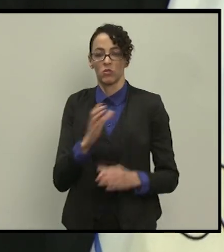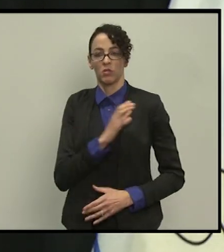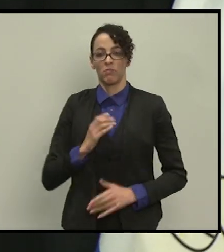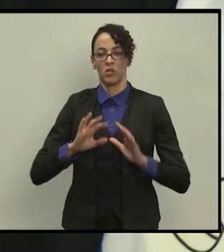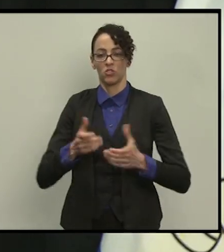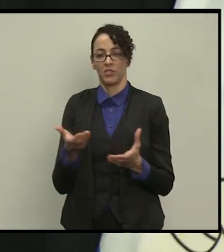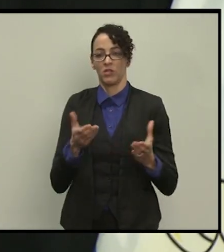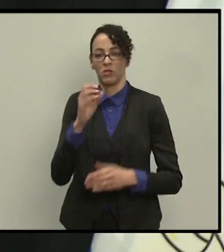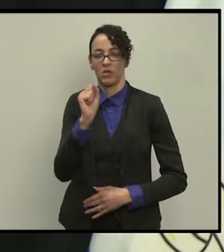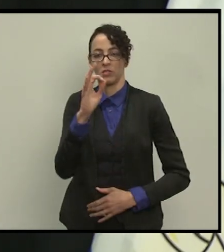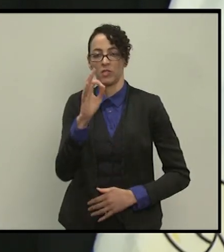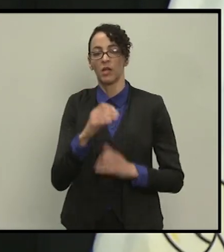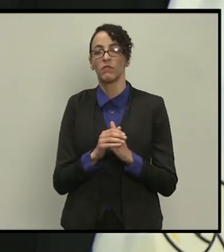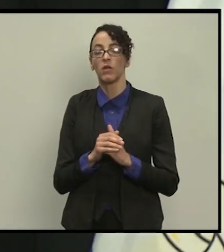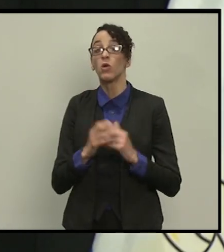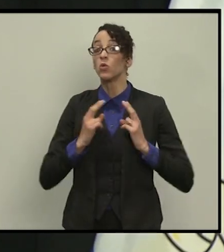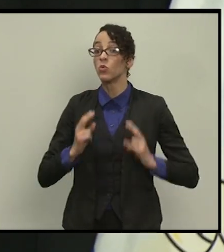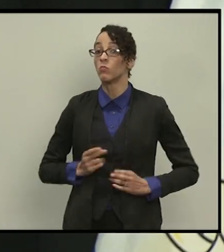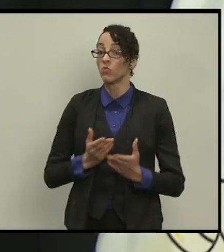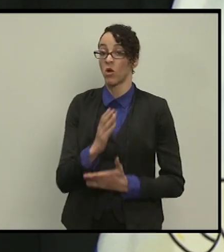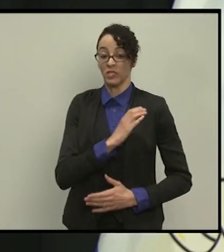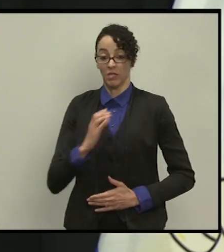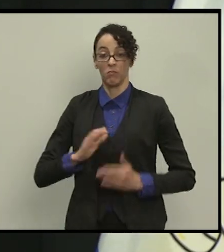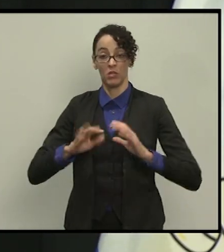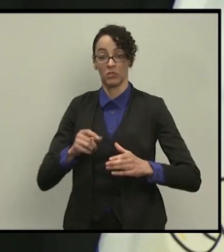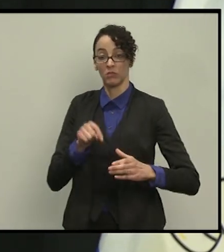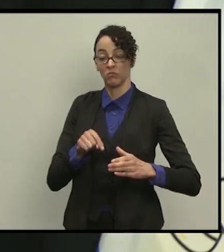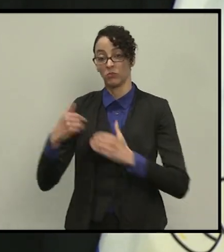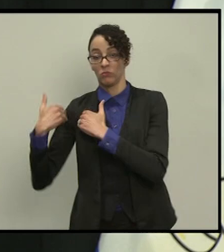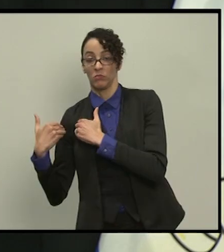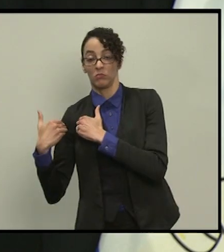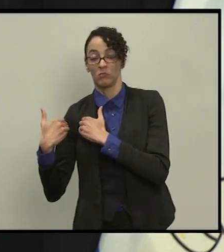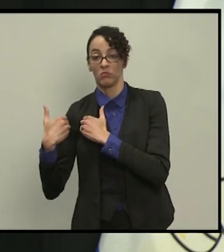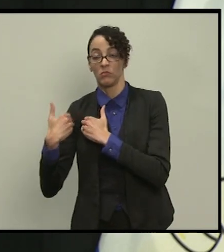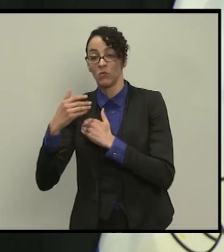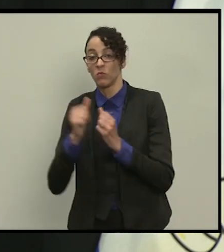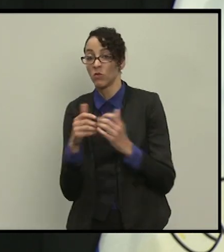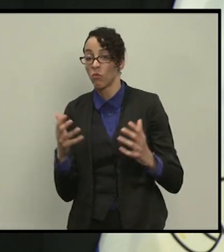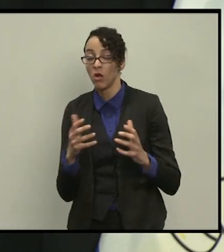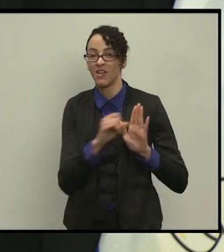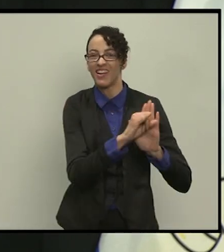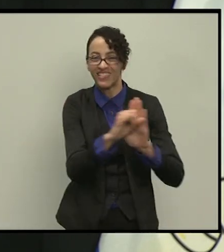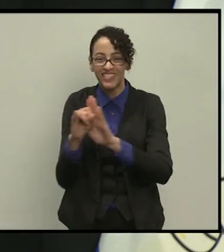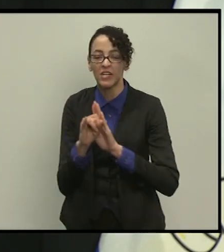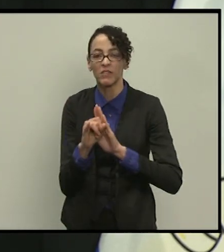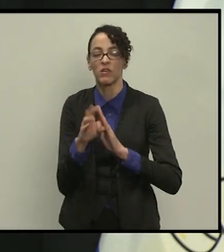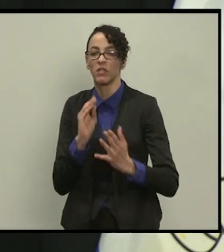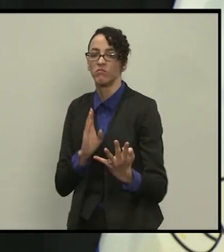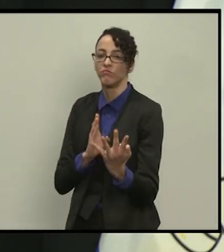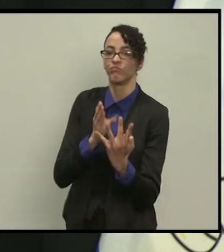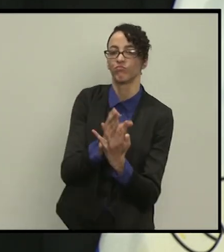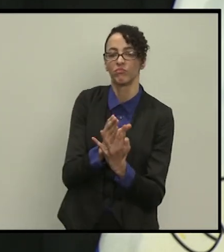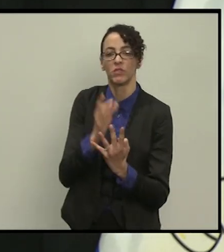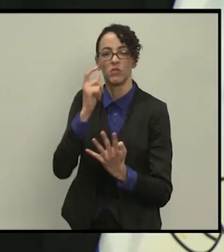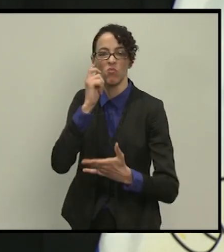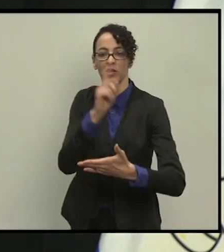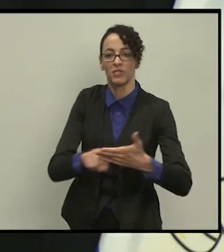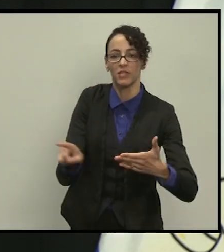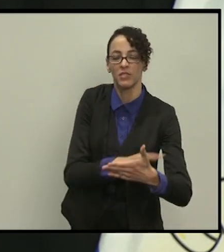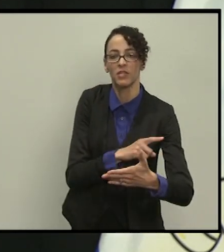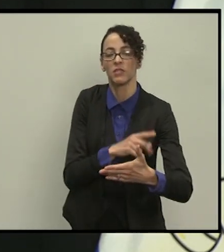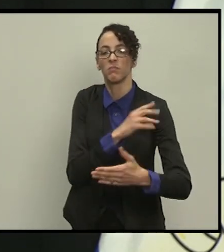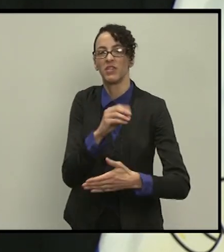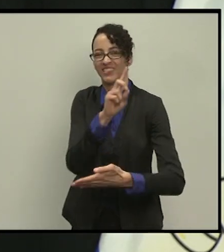Commission is tasked with identifying and disrupting racism and discrimination trends in government and private